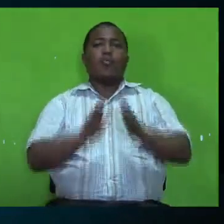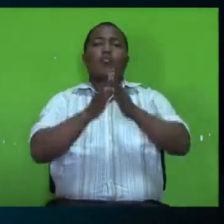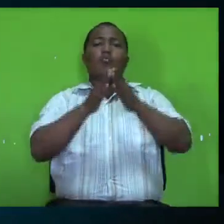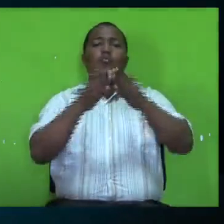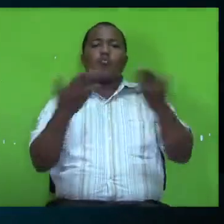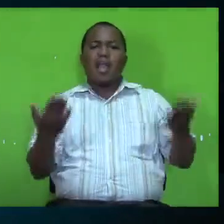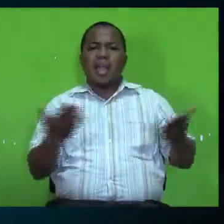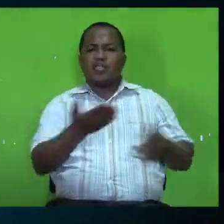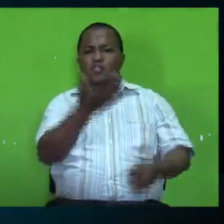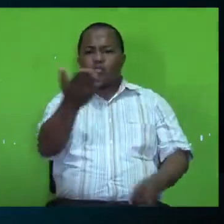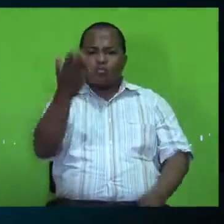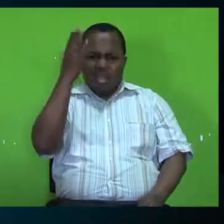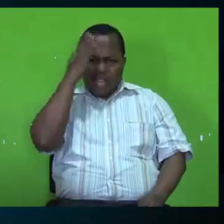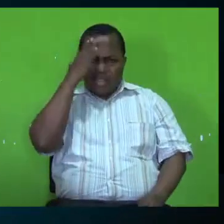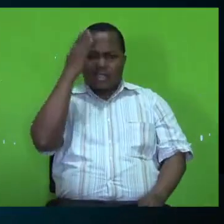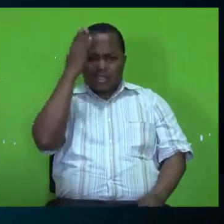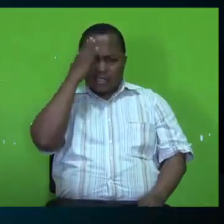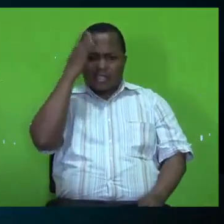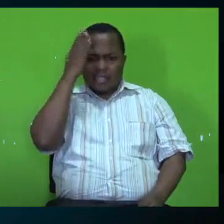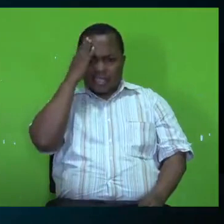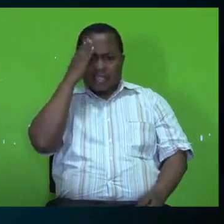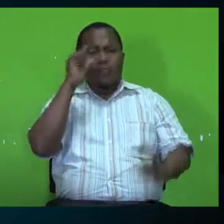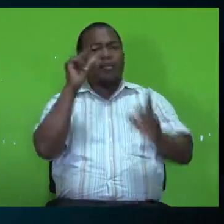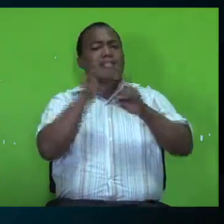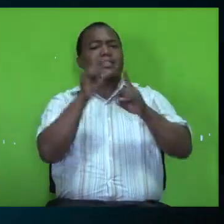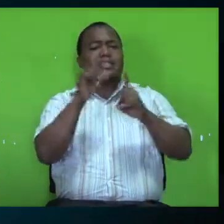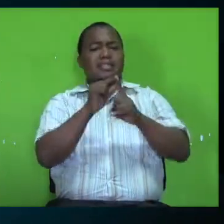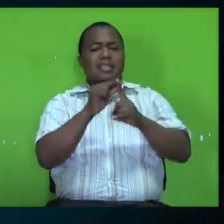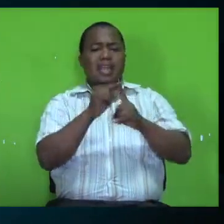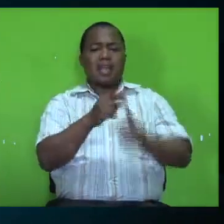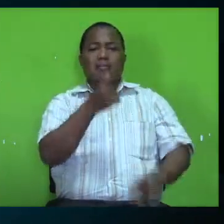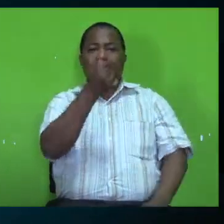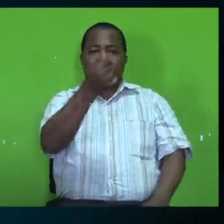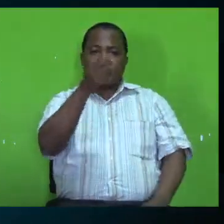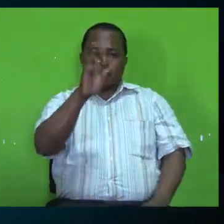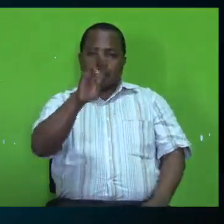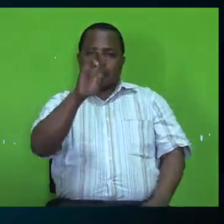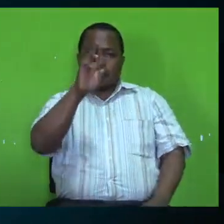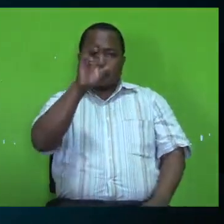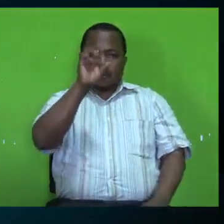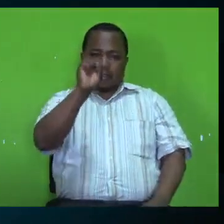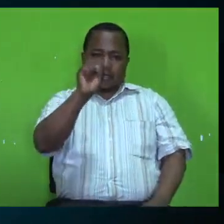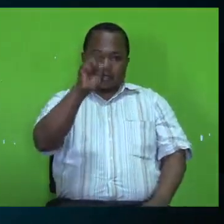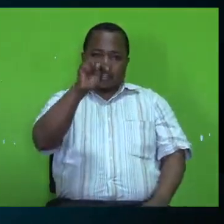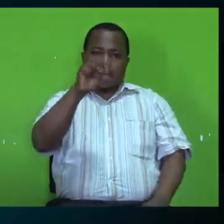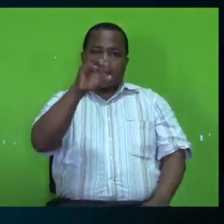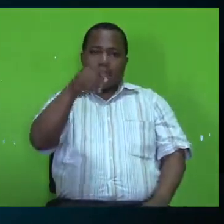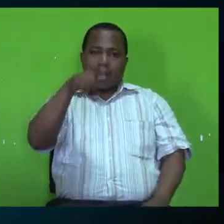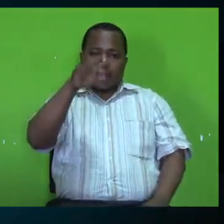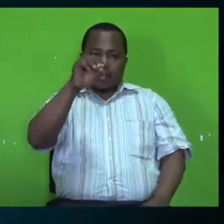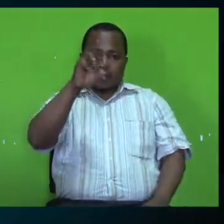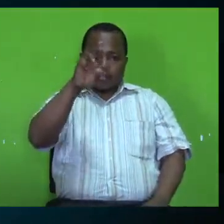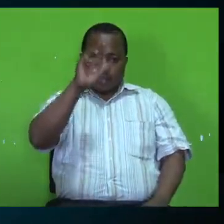what do you understand by the term transport in plants?